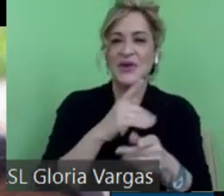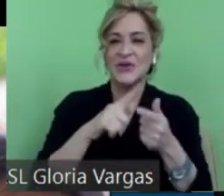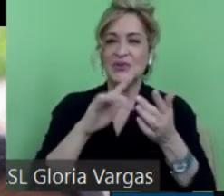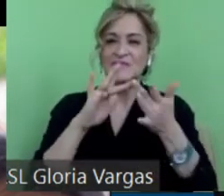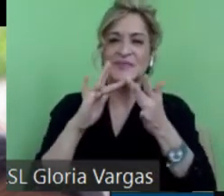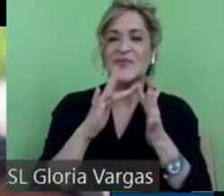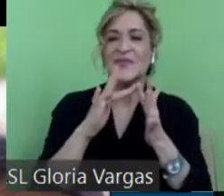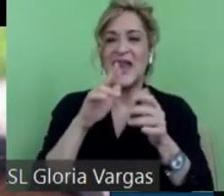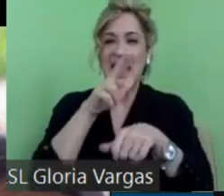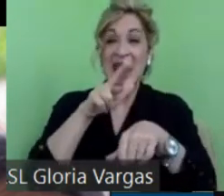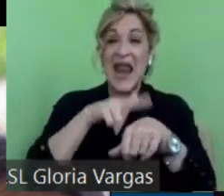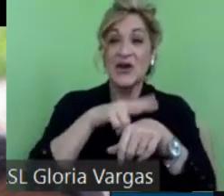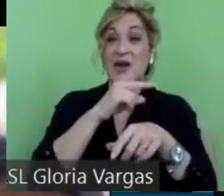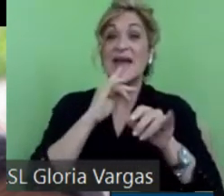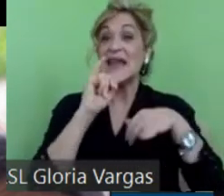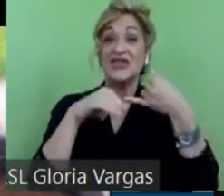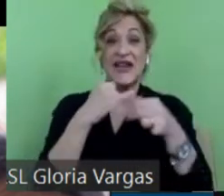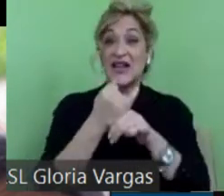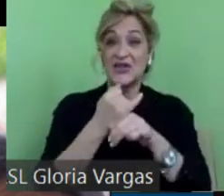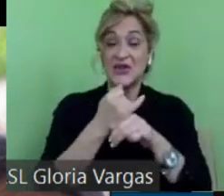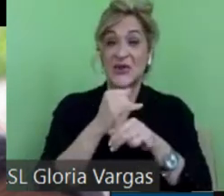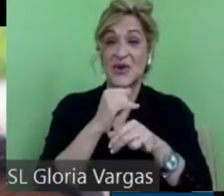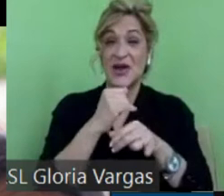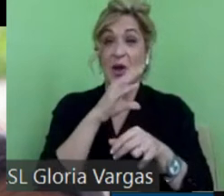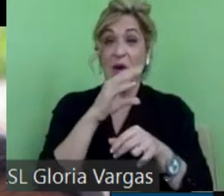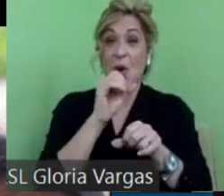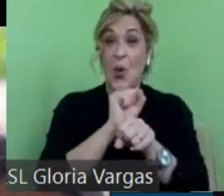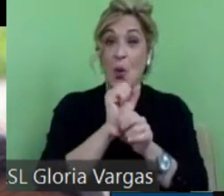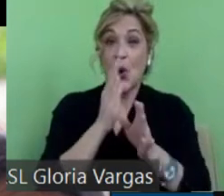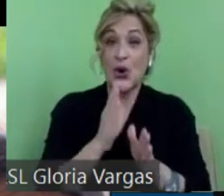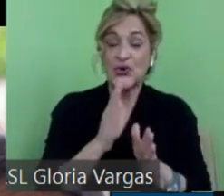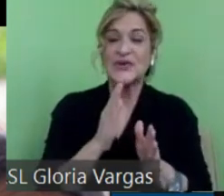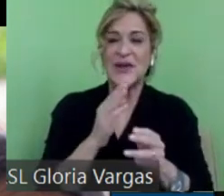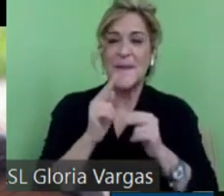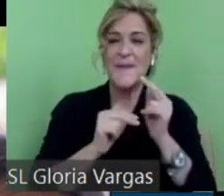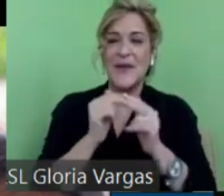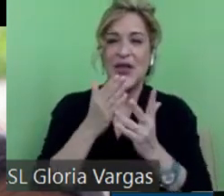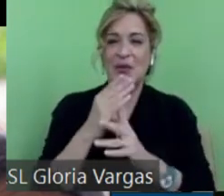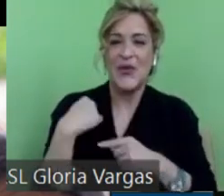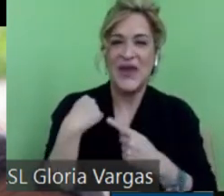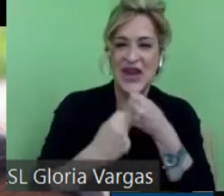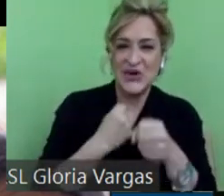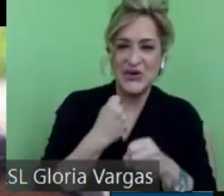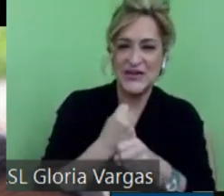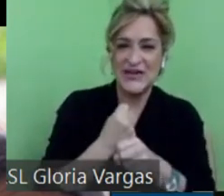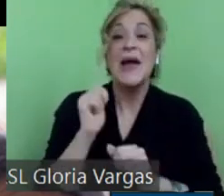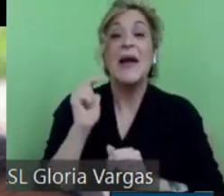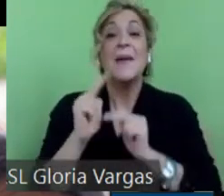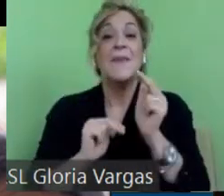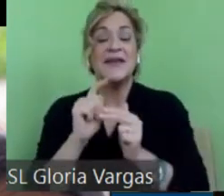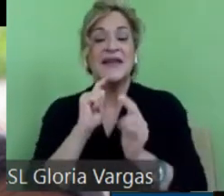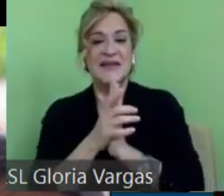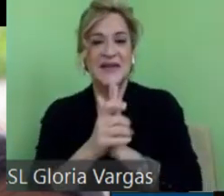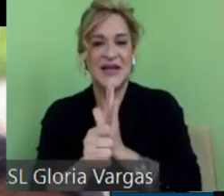national and international colleagues built over these years, fuels our national effort at building expertise and